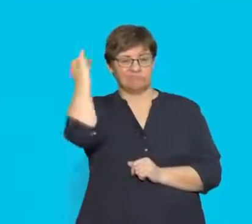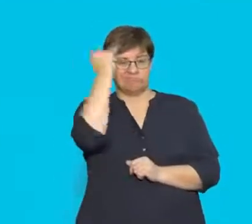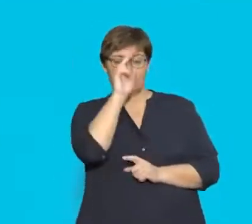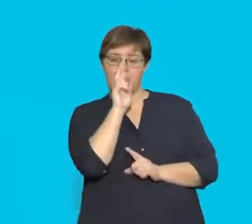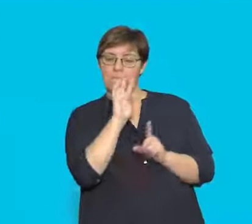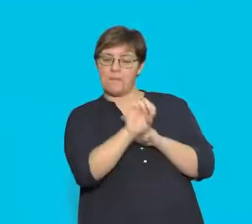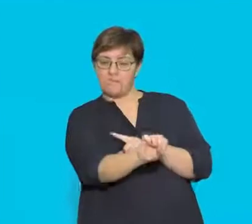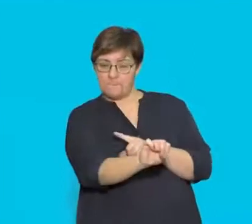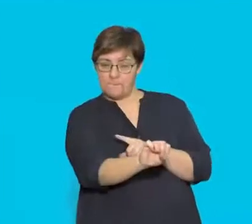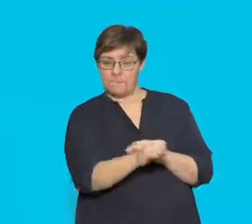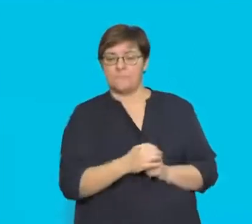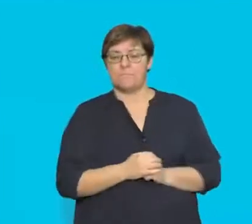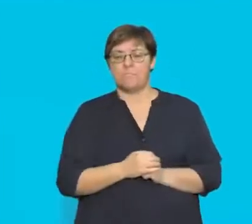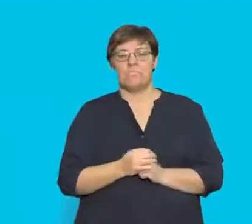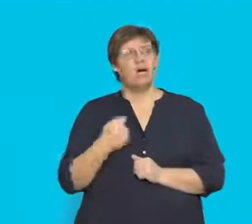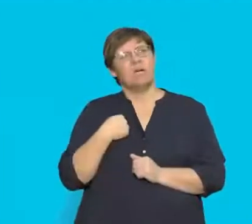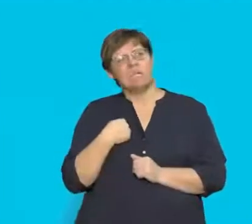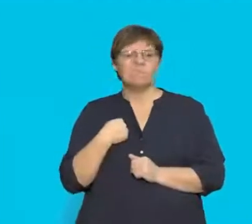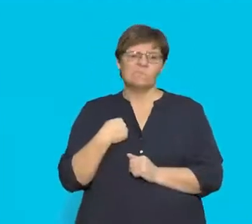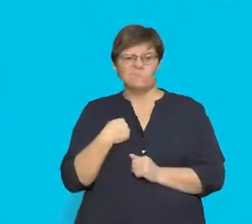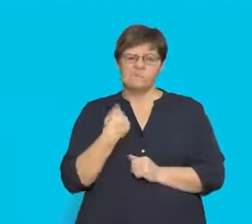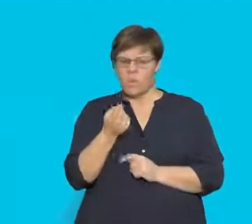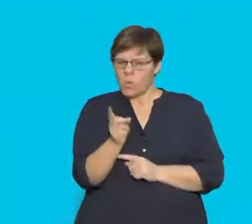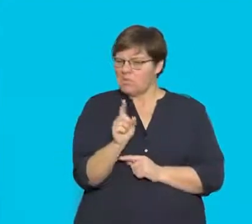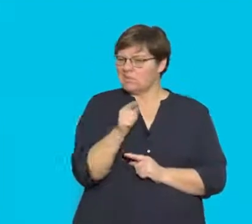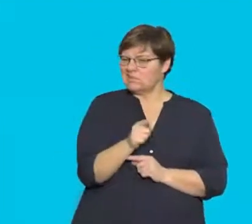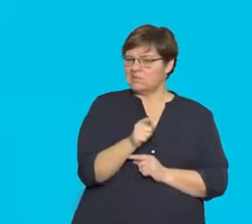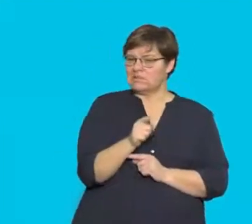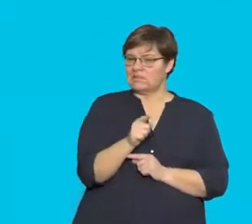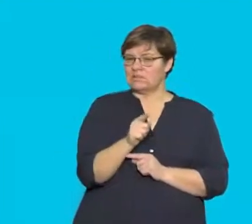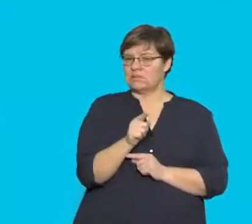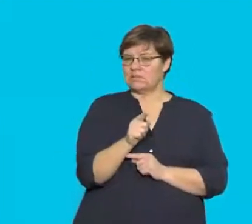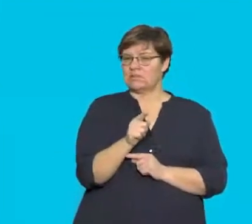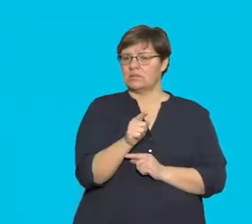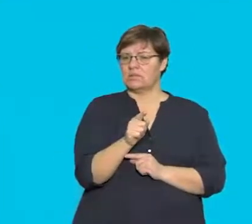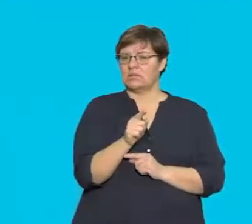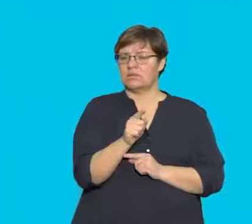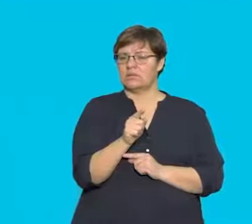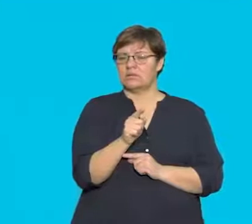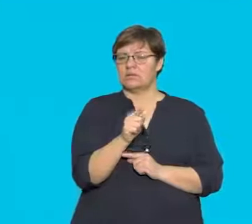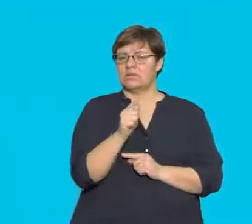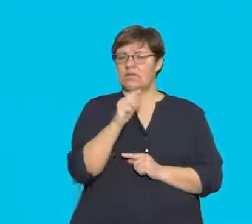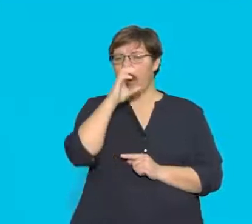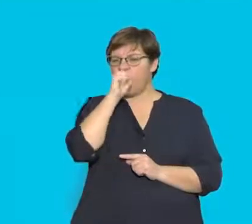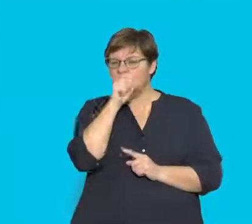thinking observation. And you might be wondering, what are those round orange